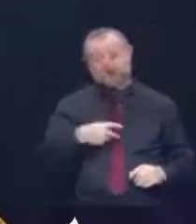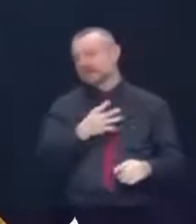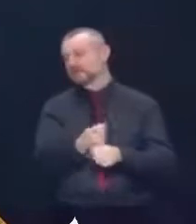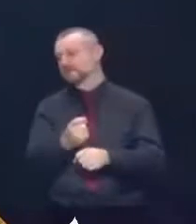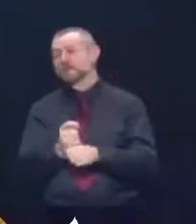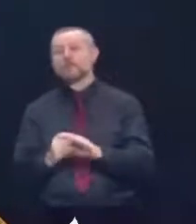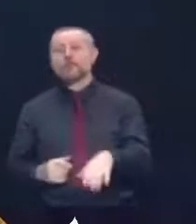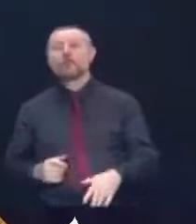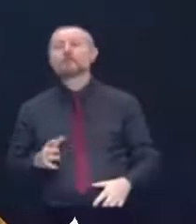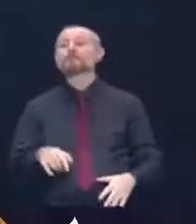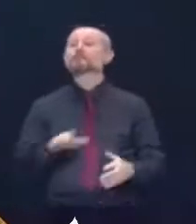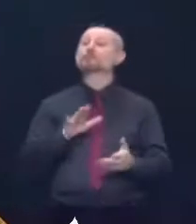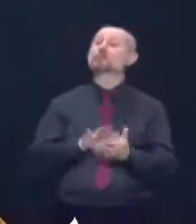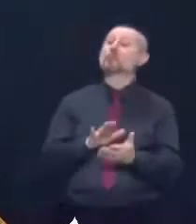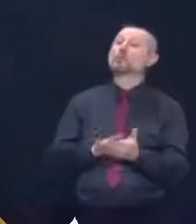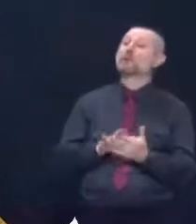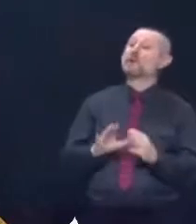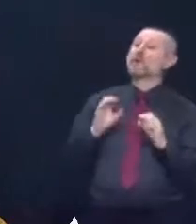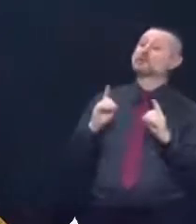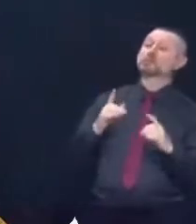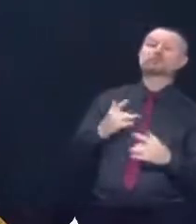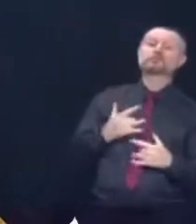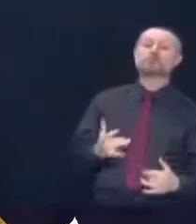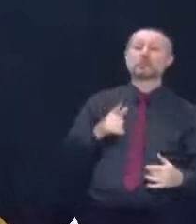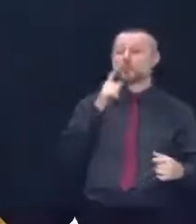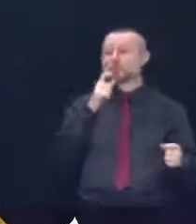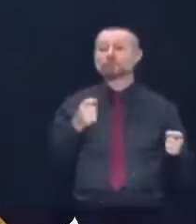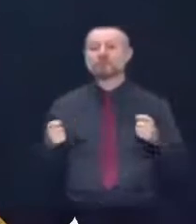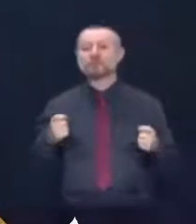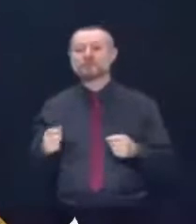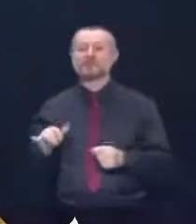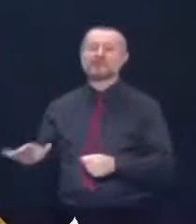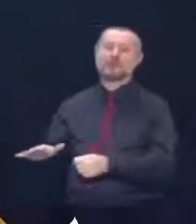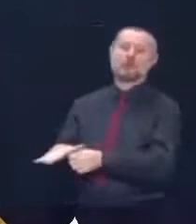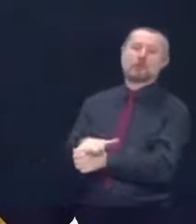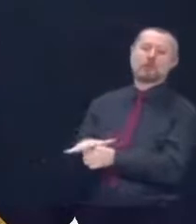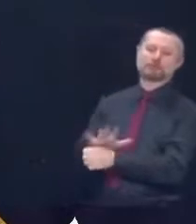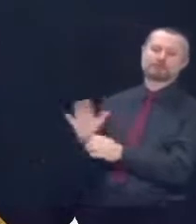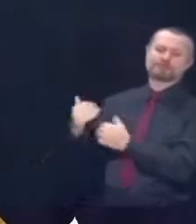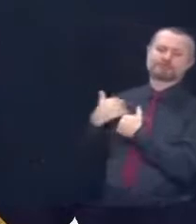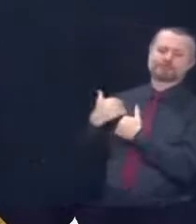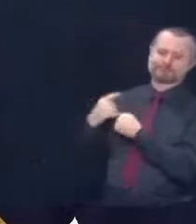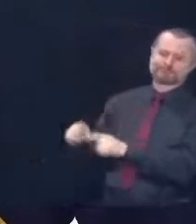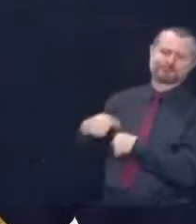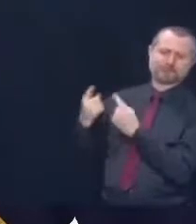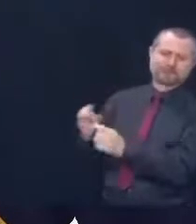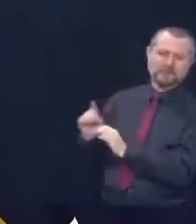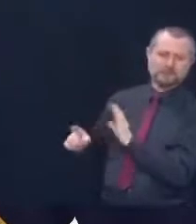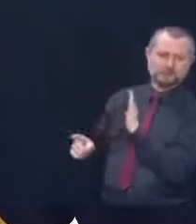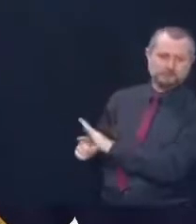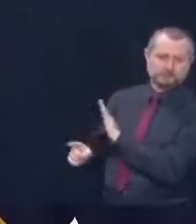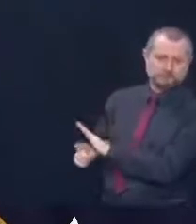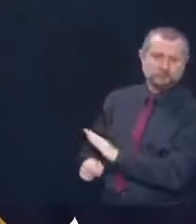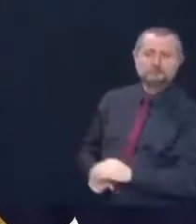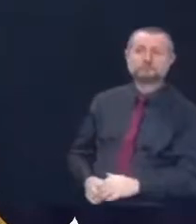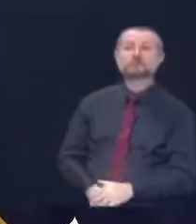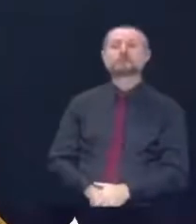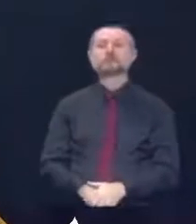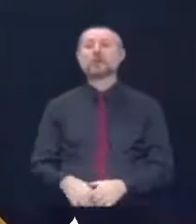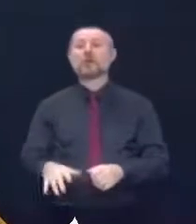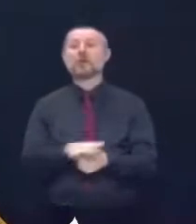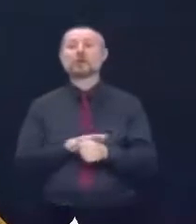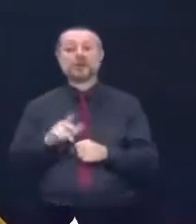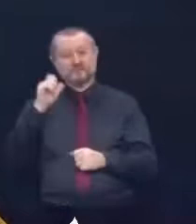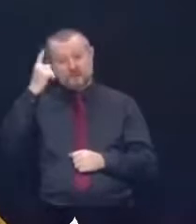education has historically been a locally controlled issue. And local governments are